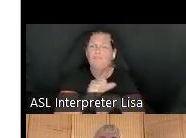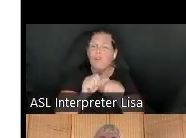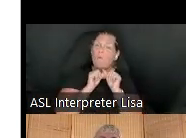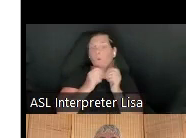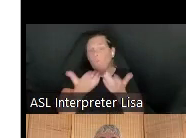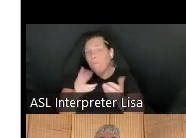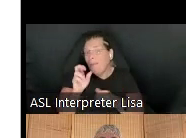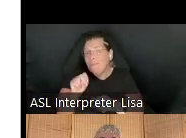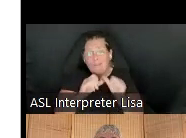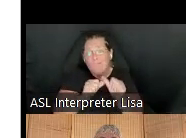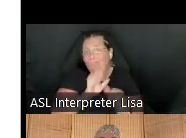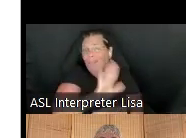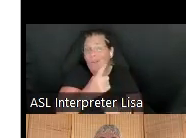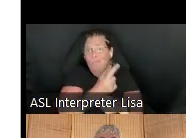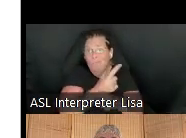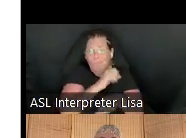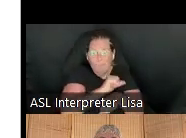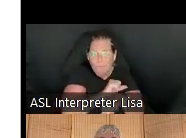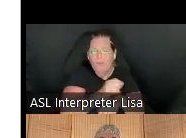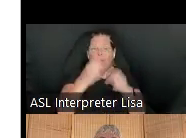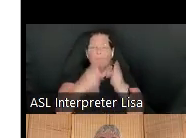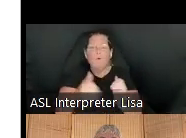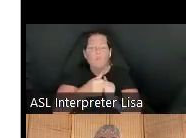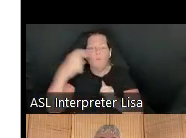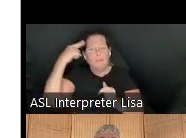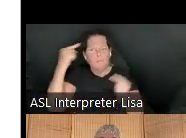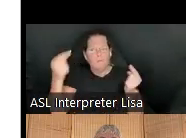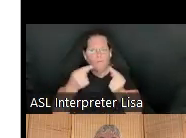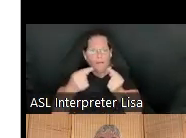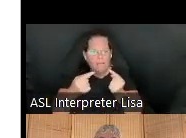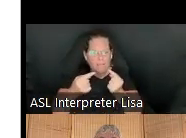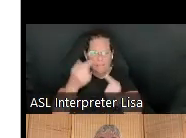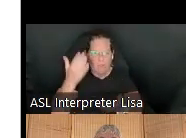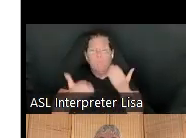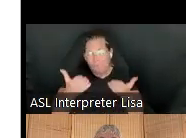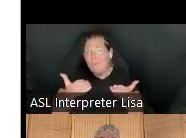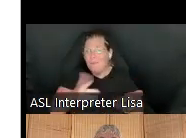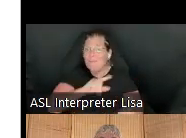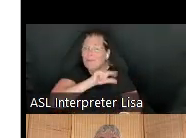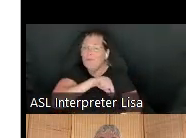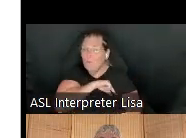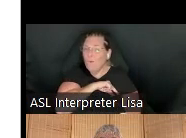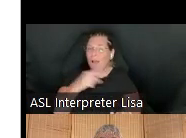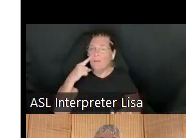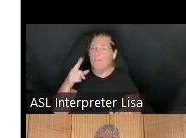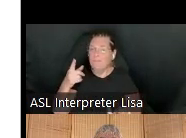jobs. And an individual with brain injury may qualify for vocational services if the brain injury